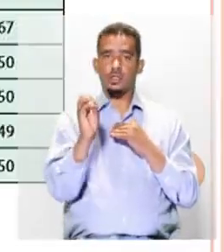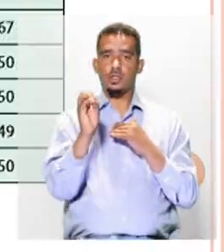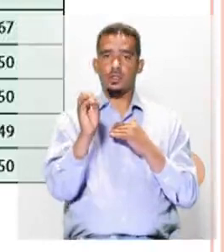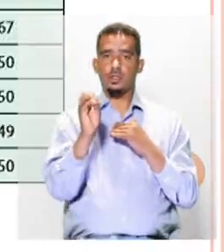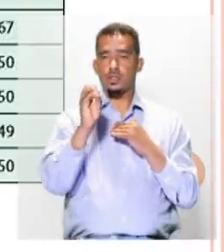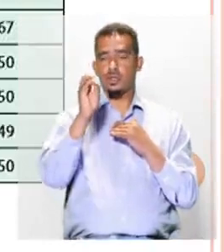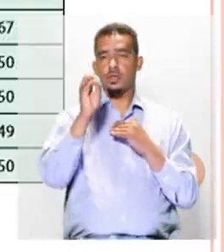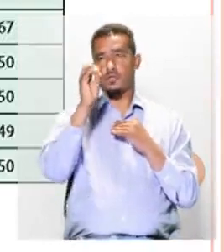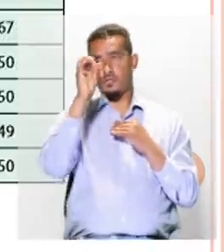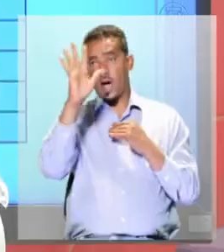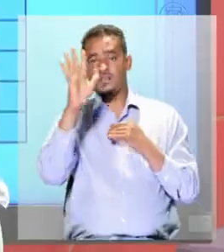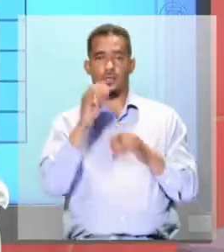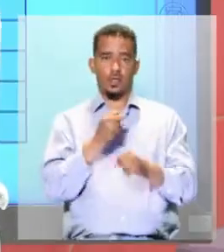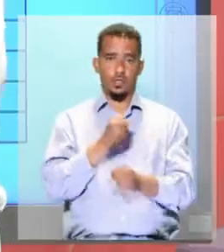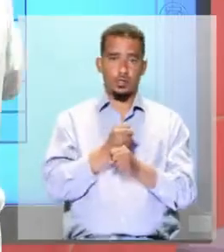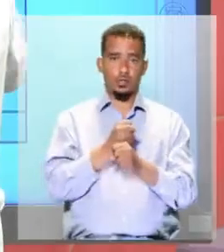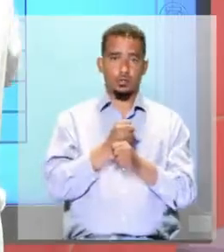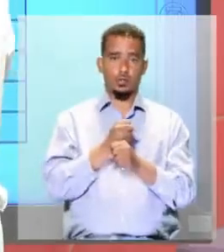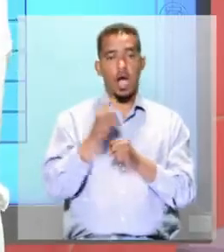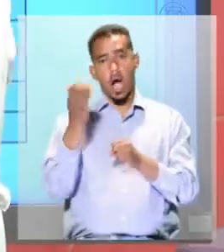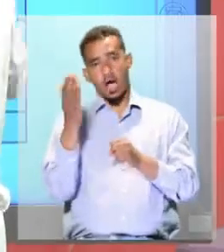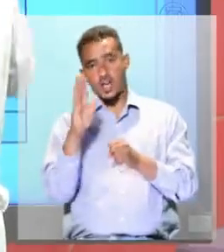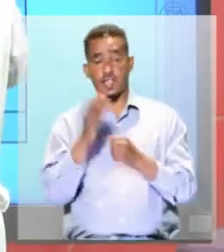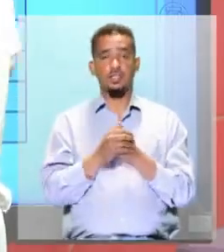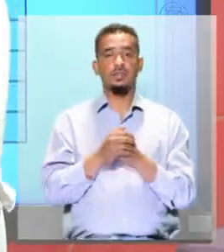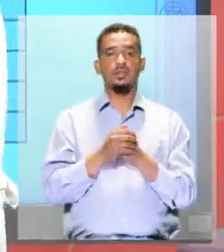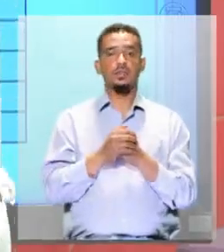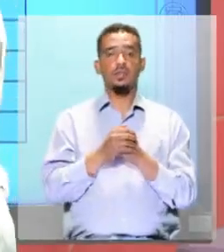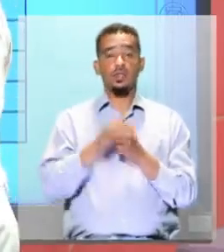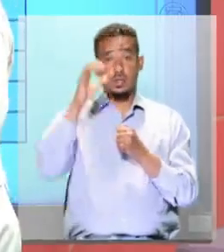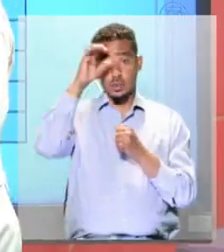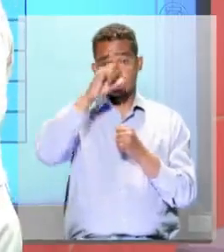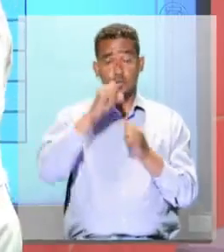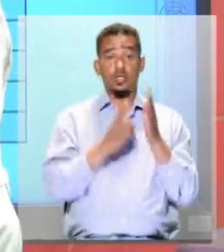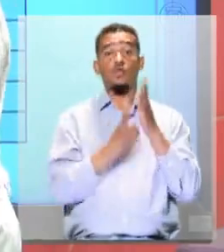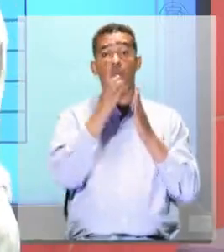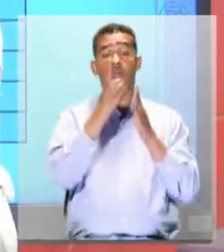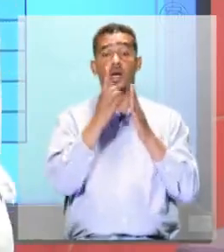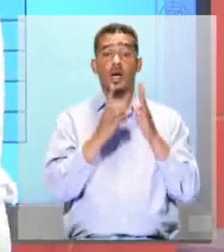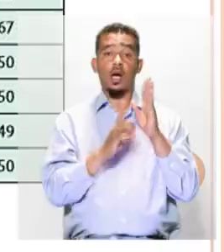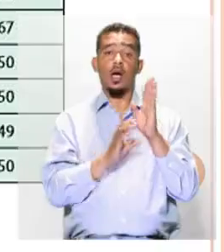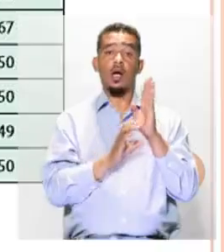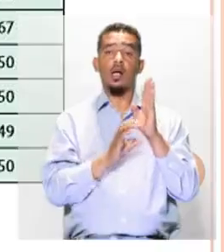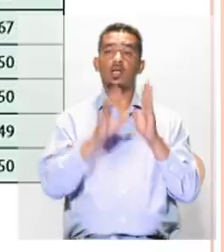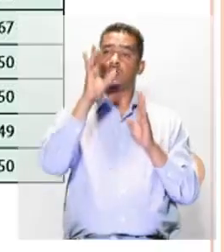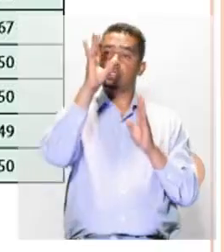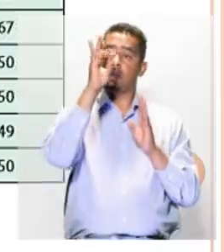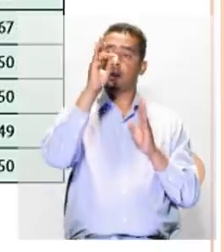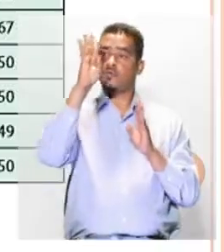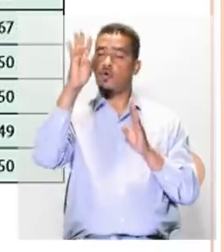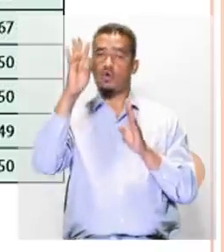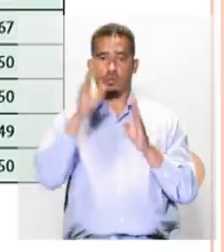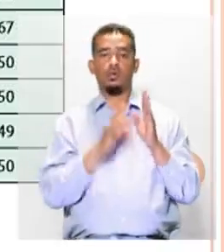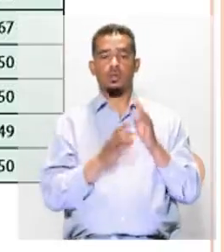65 years average. The life expectancy of developed country, it is 74